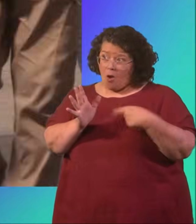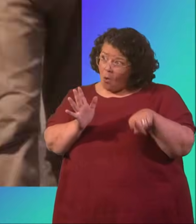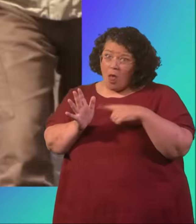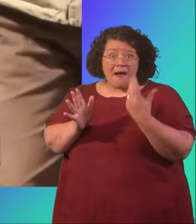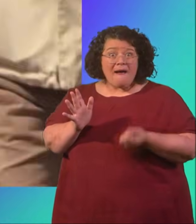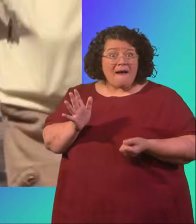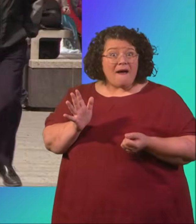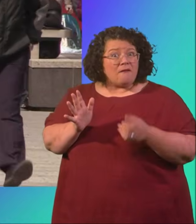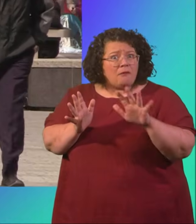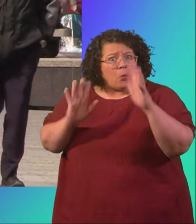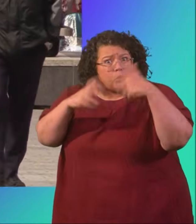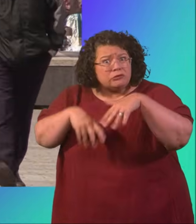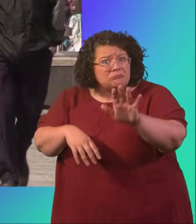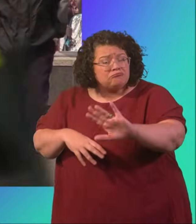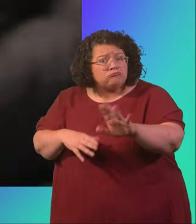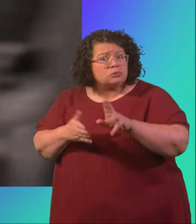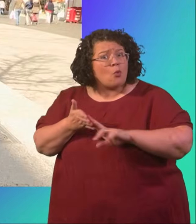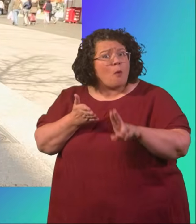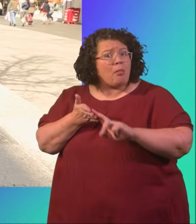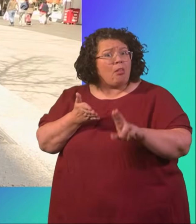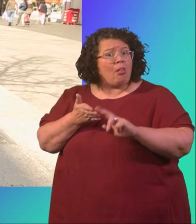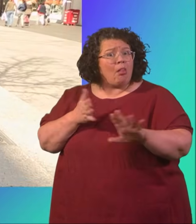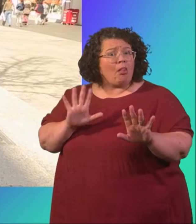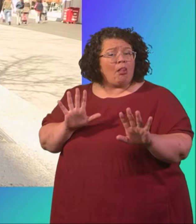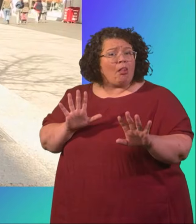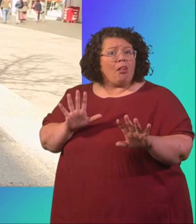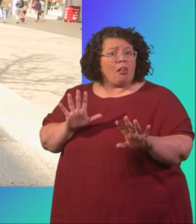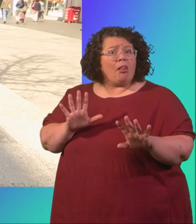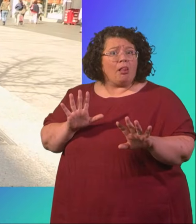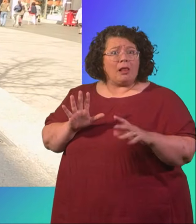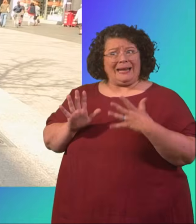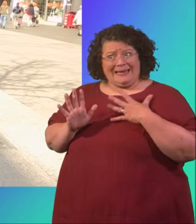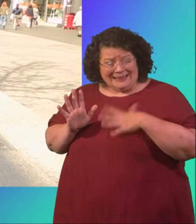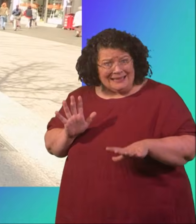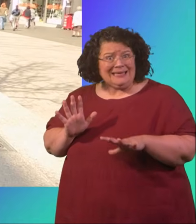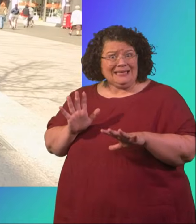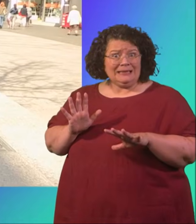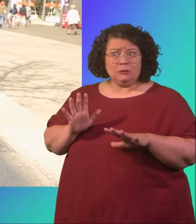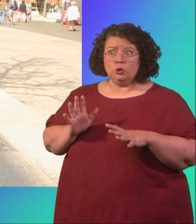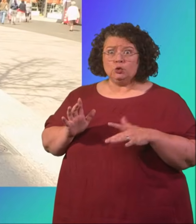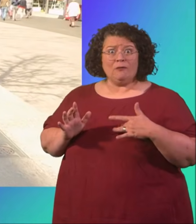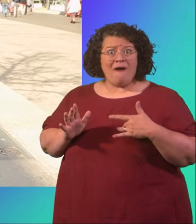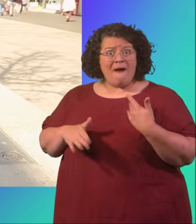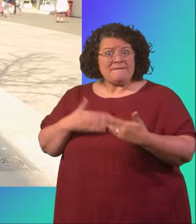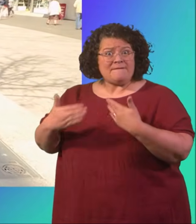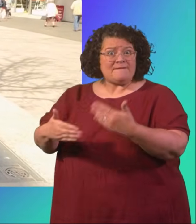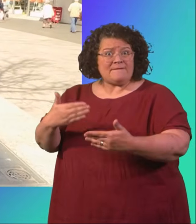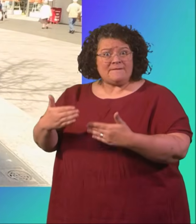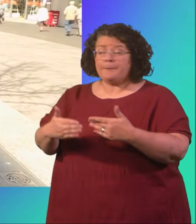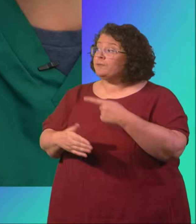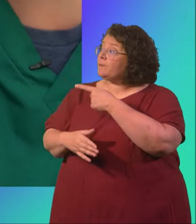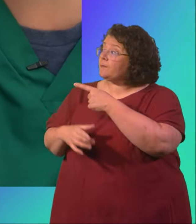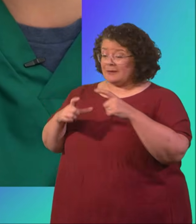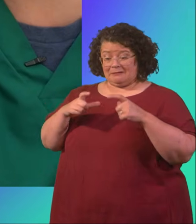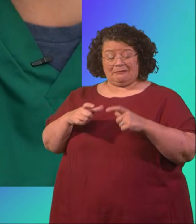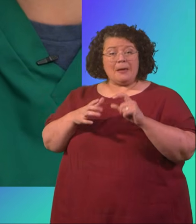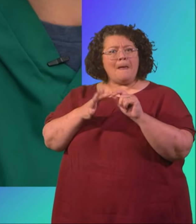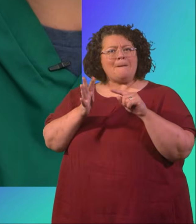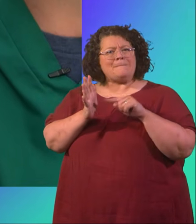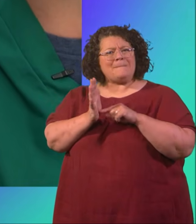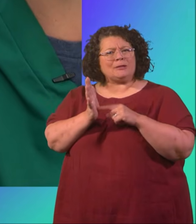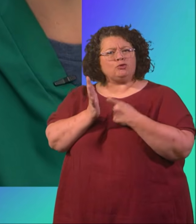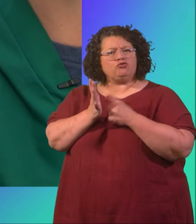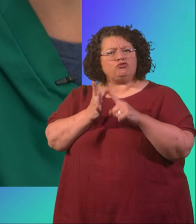But don't worry, this is completely normal. In fact, we need bacteria to survive. Now, this is a Petri dish, named after